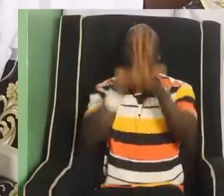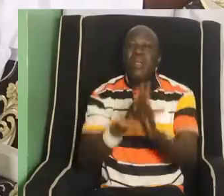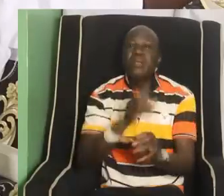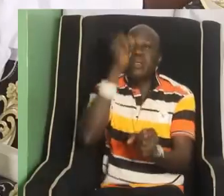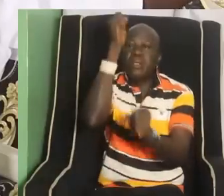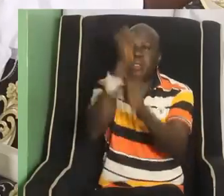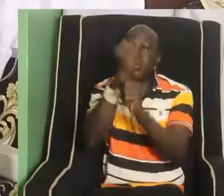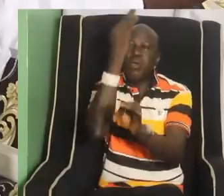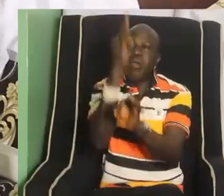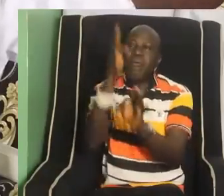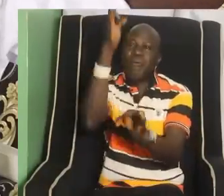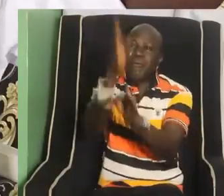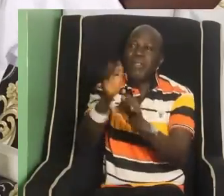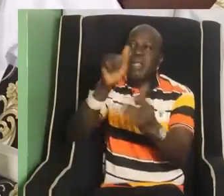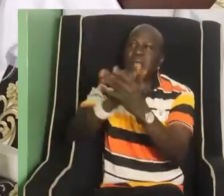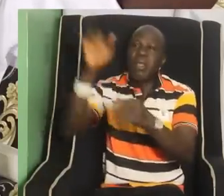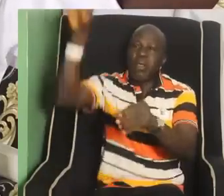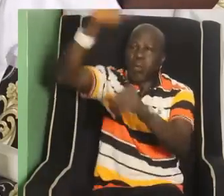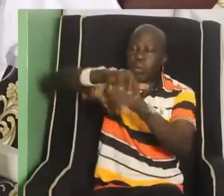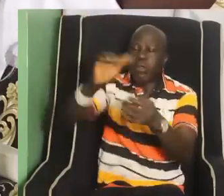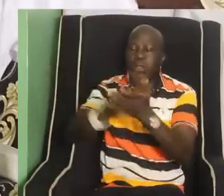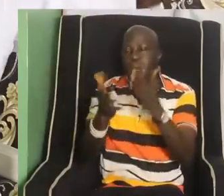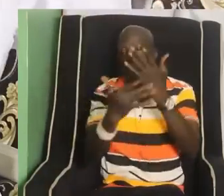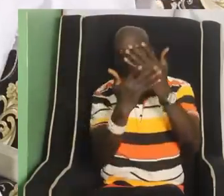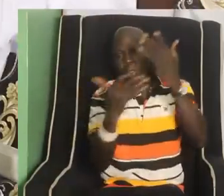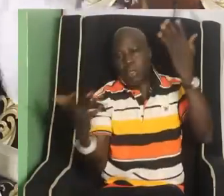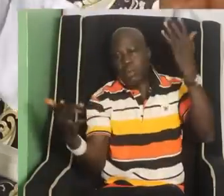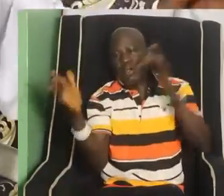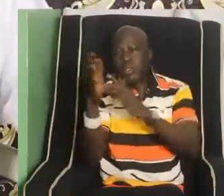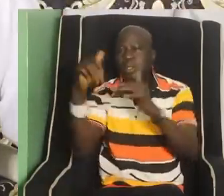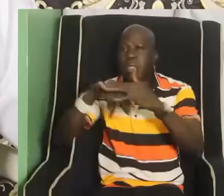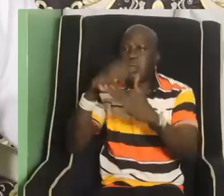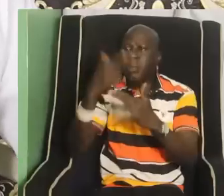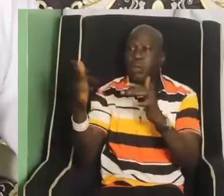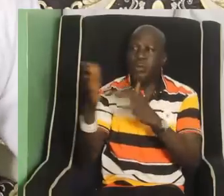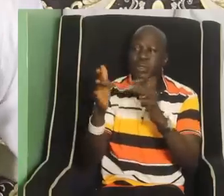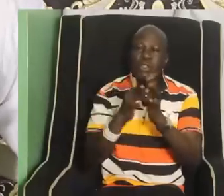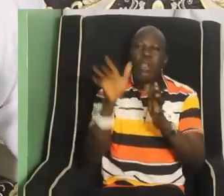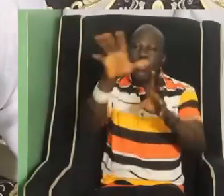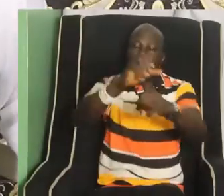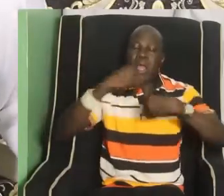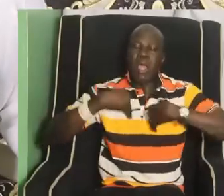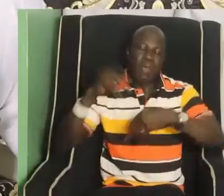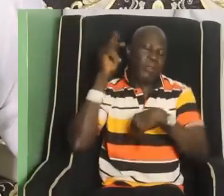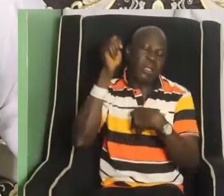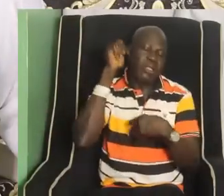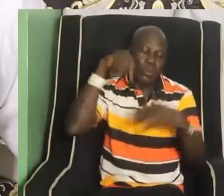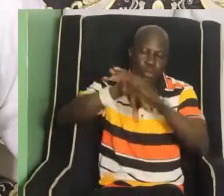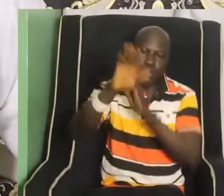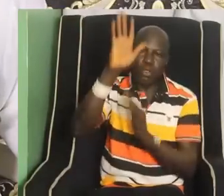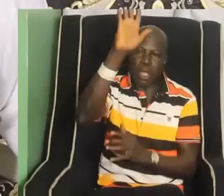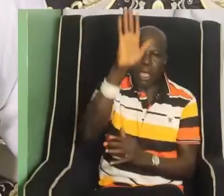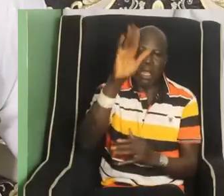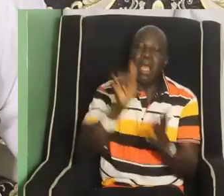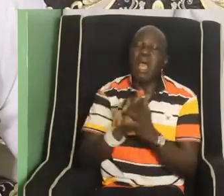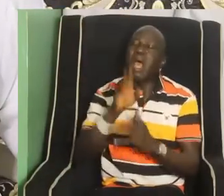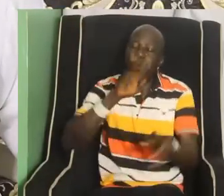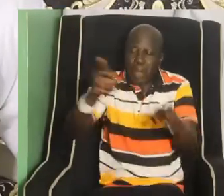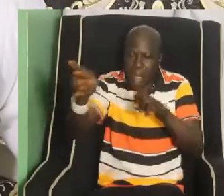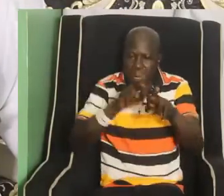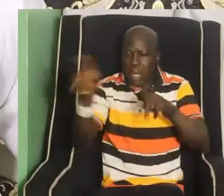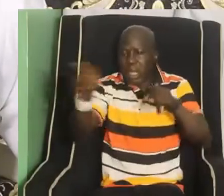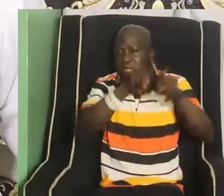as I fire your symbol of faith, I pour the blood of Jesus, Lord, Jesus in the name of Jesus. The testimony, God, testimony for